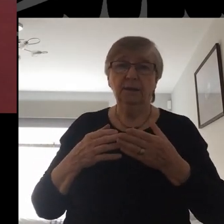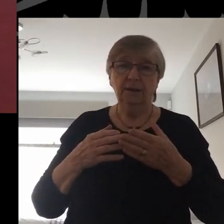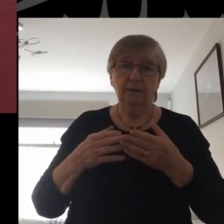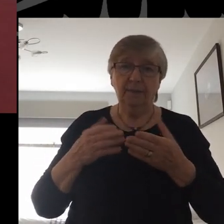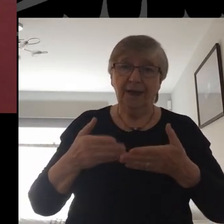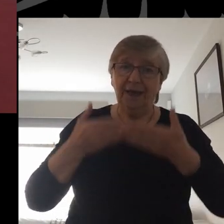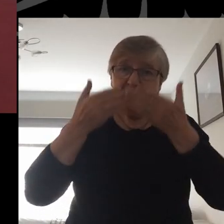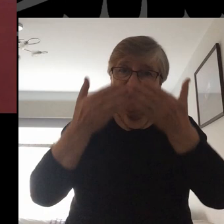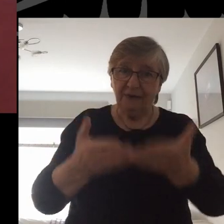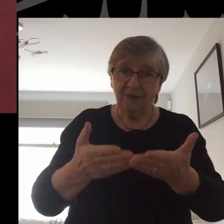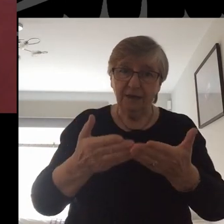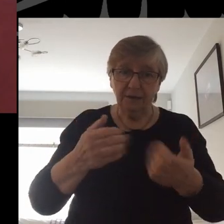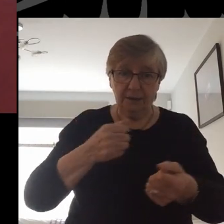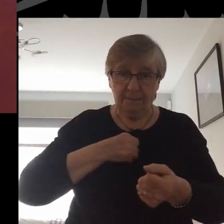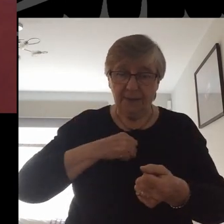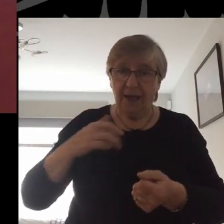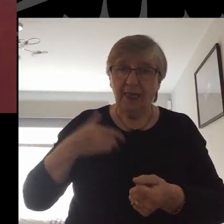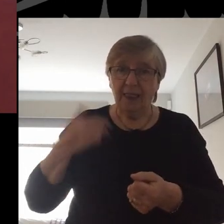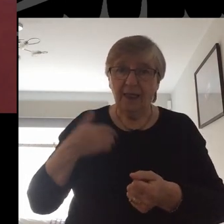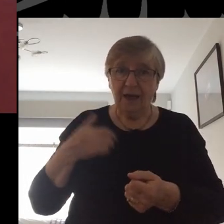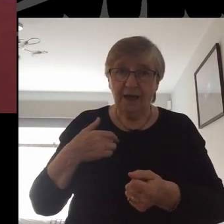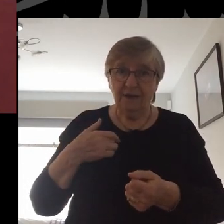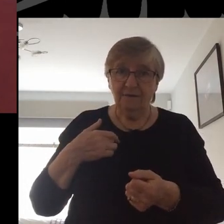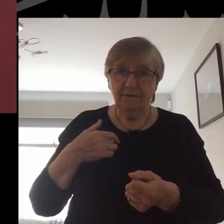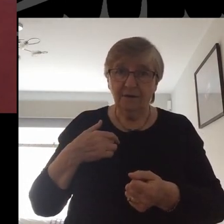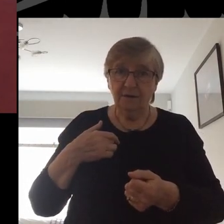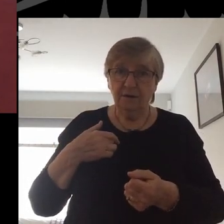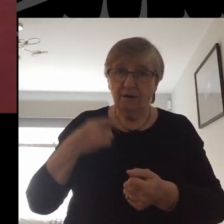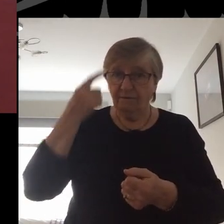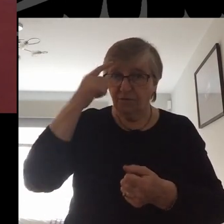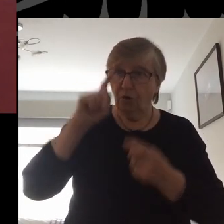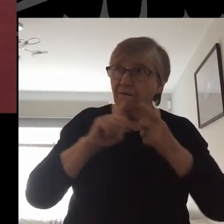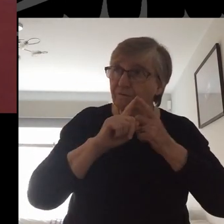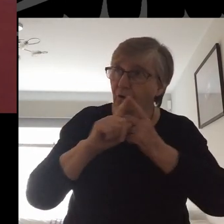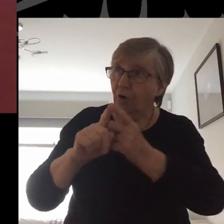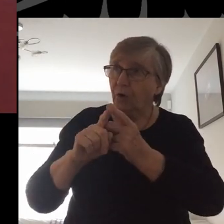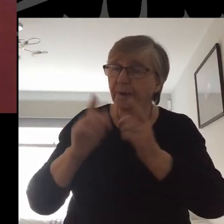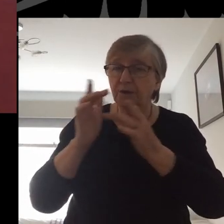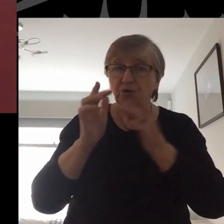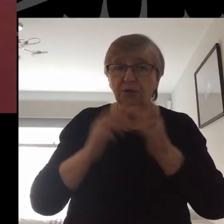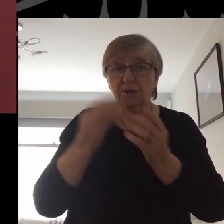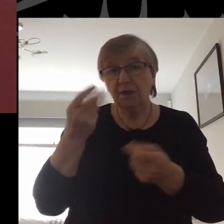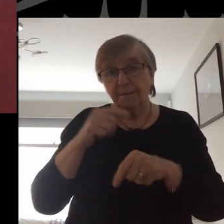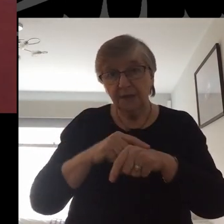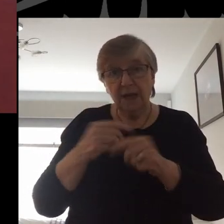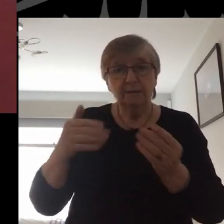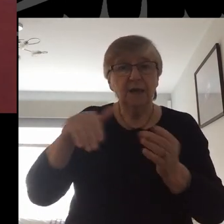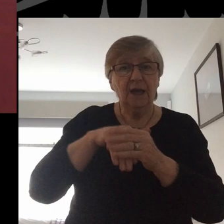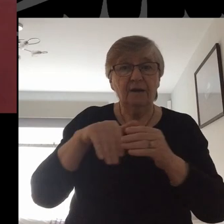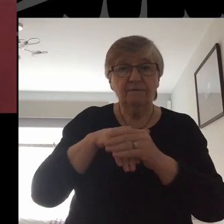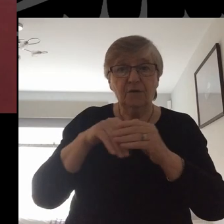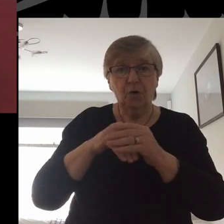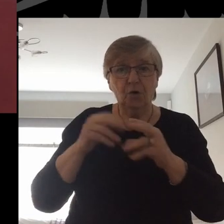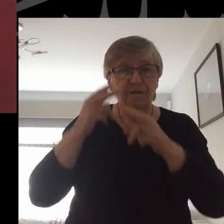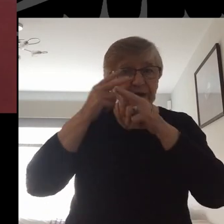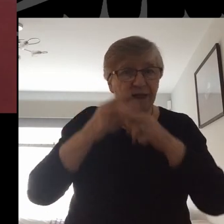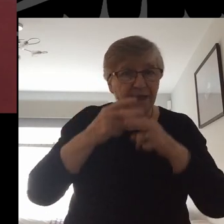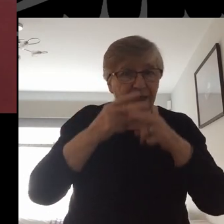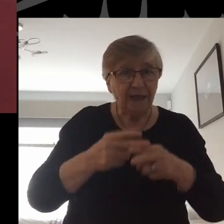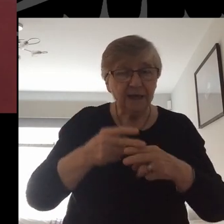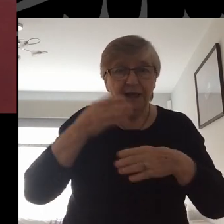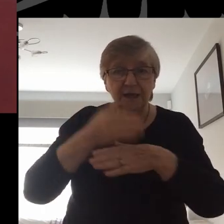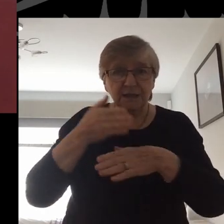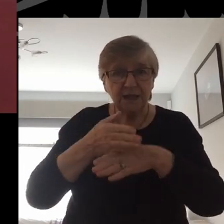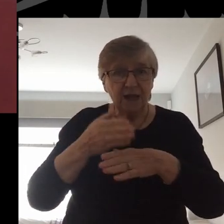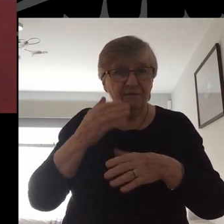giving who we are and what we can to the cause of Christ. Sometimes that will involve us in a caring and in a serving work that